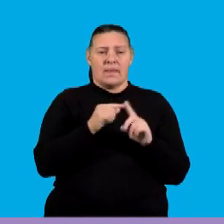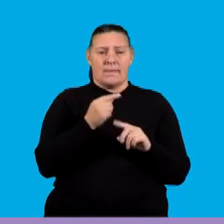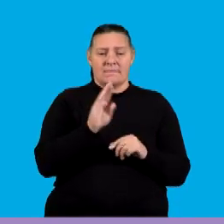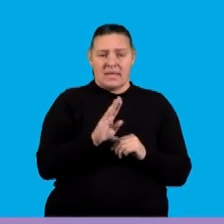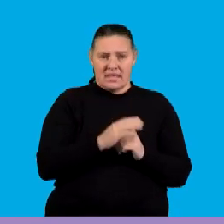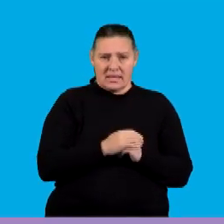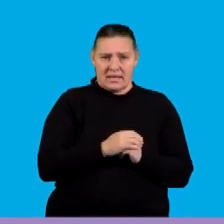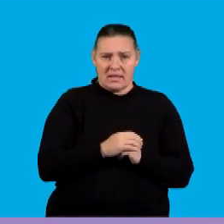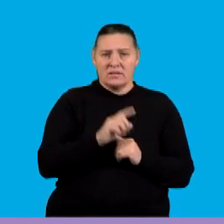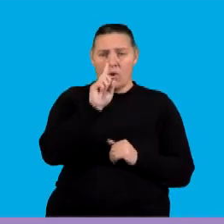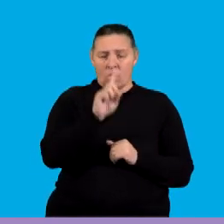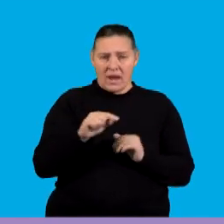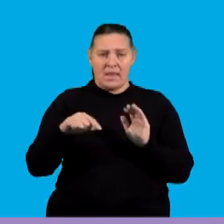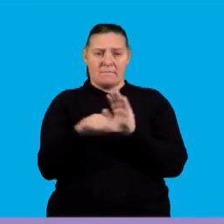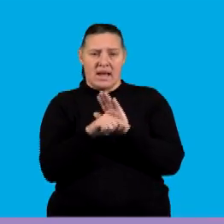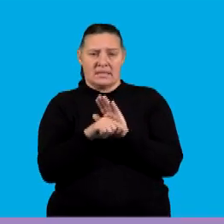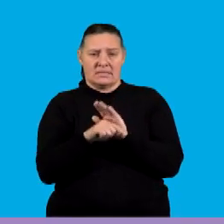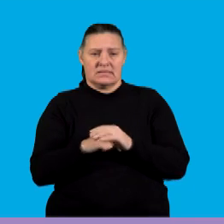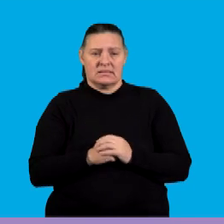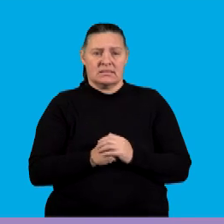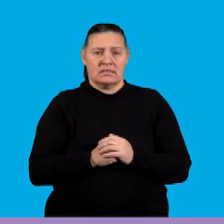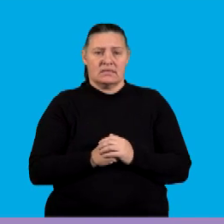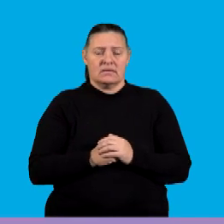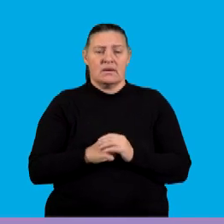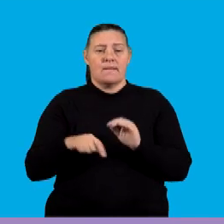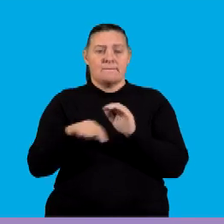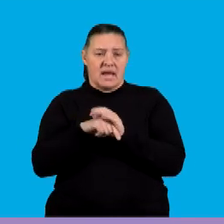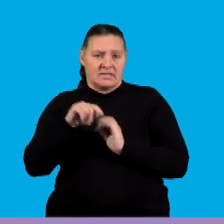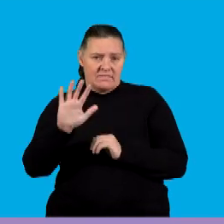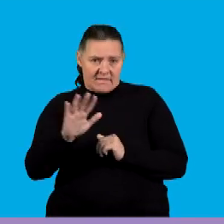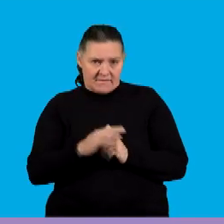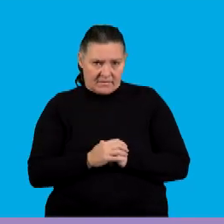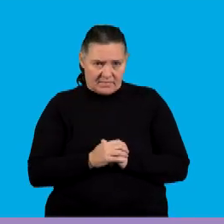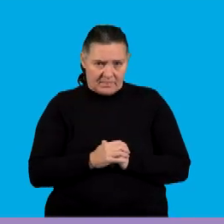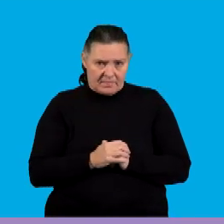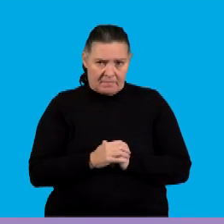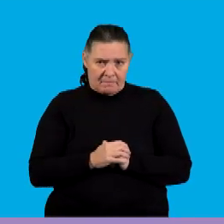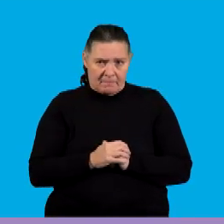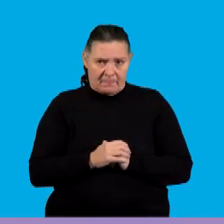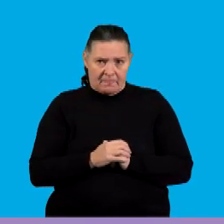point B. So that is 1 minus a -5.